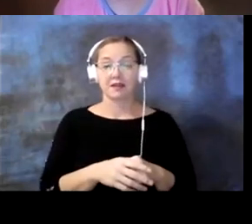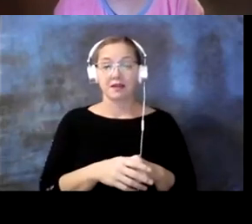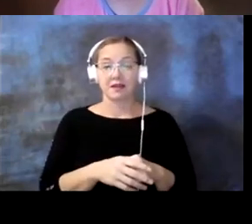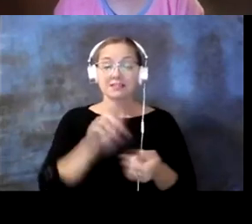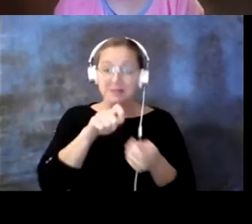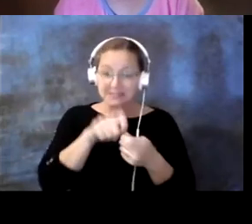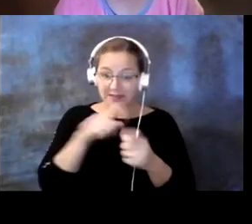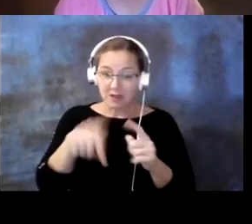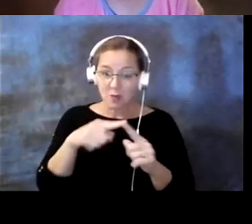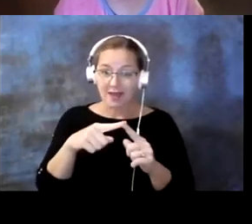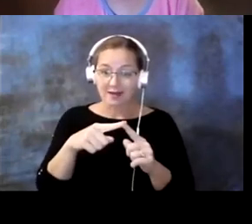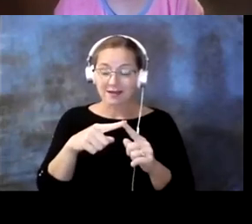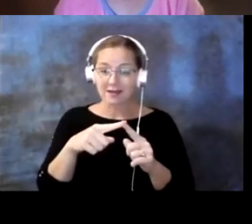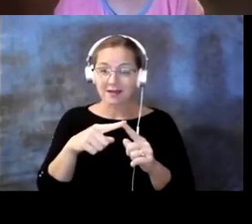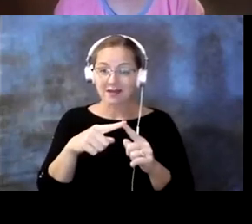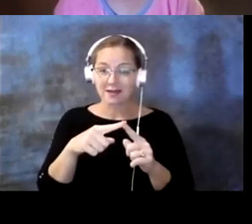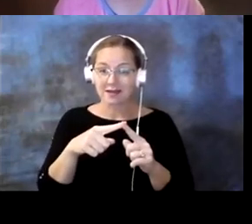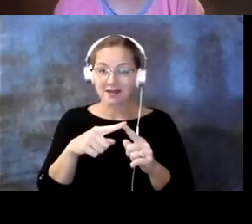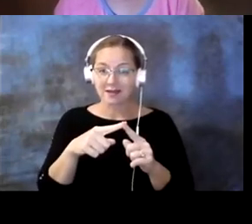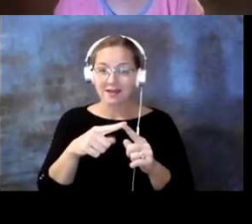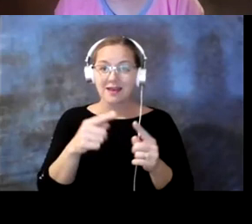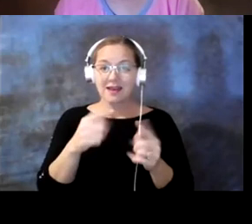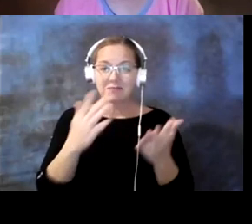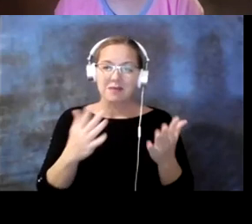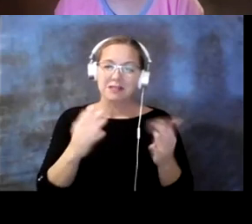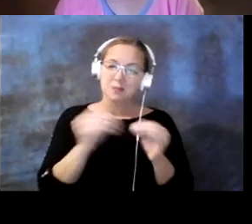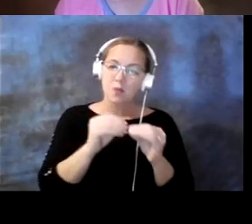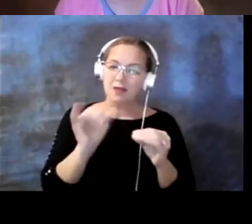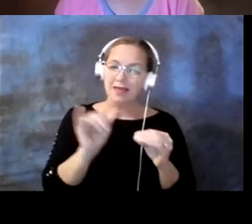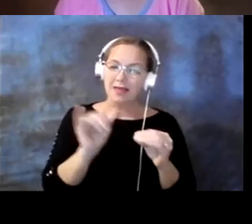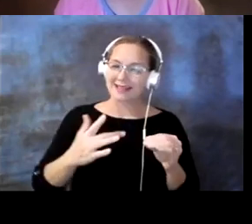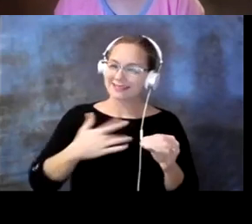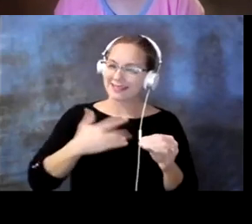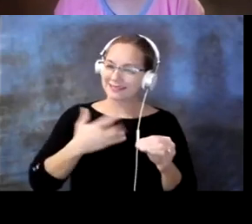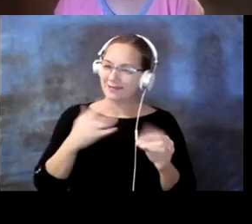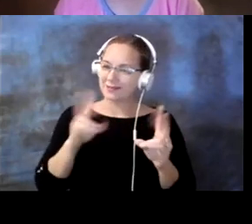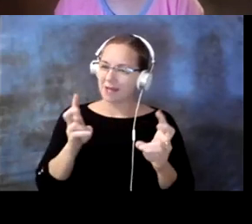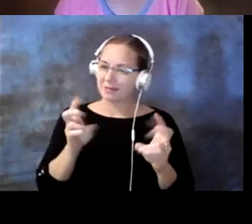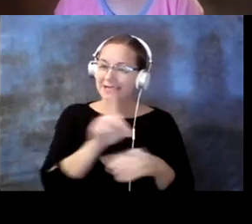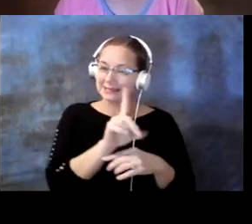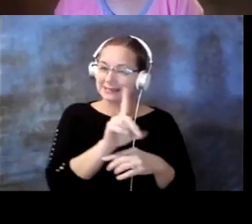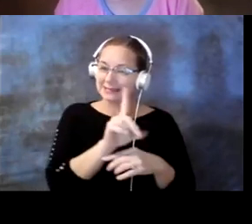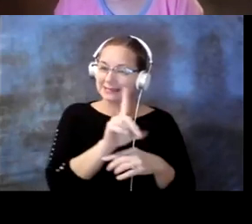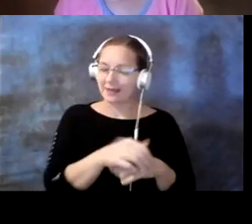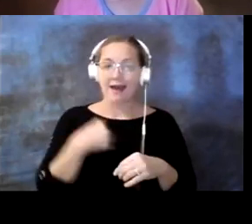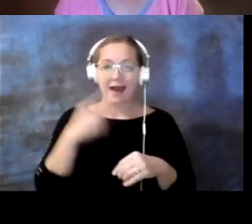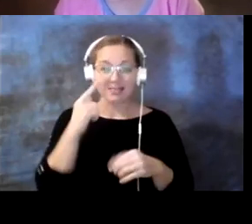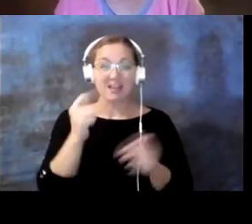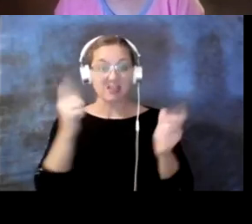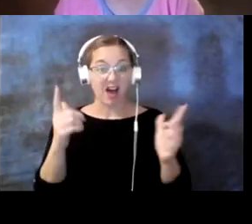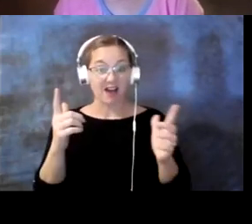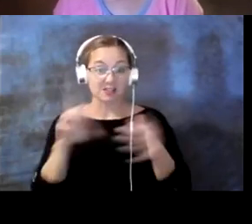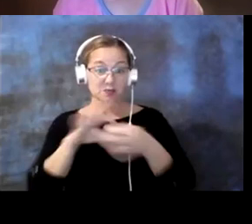to something that might seem more like a sensitive topic, like disability. I think a lot of it comes down to the